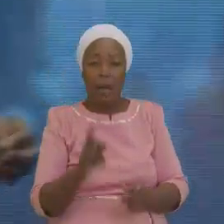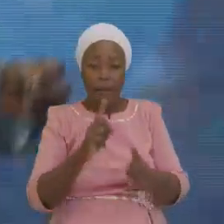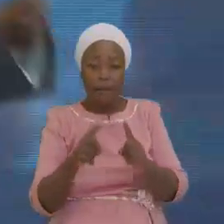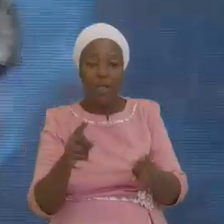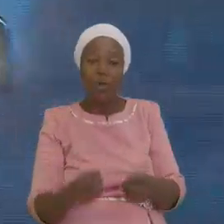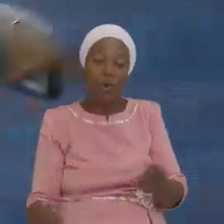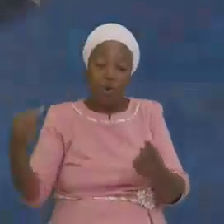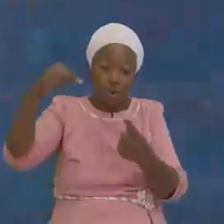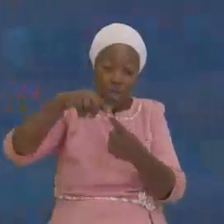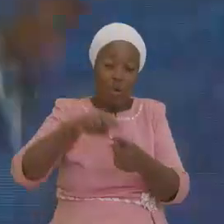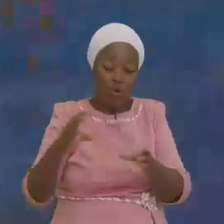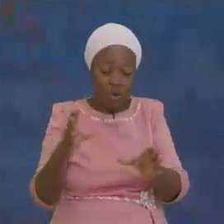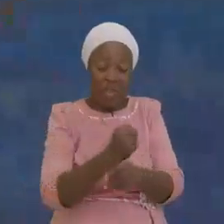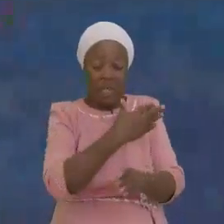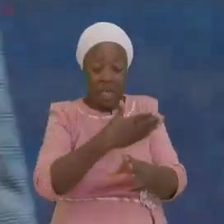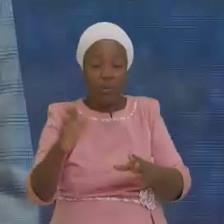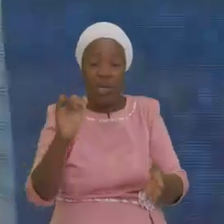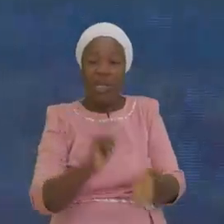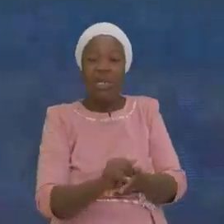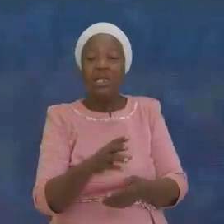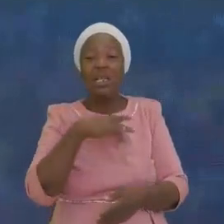water away from you,